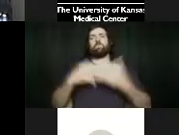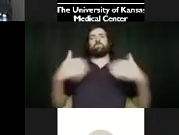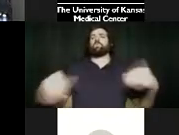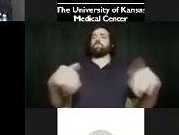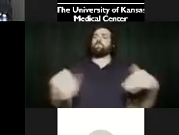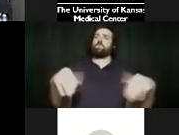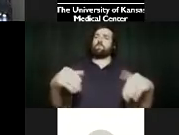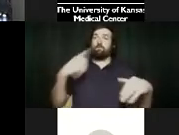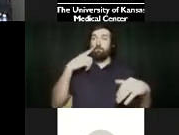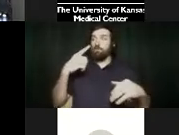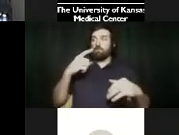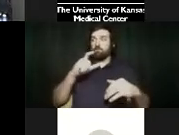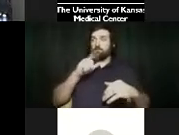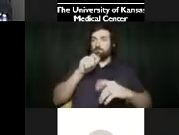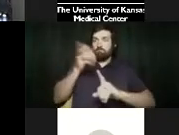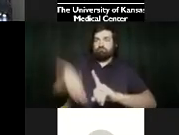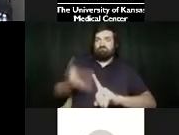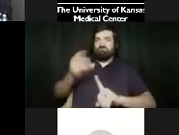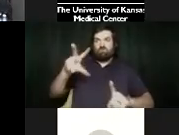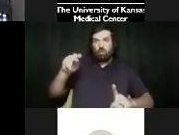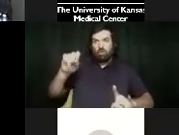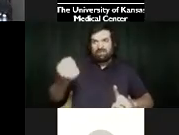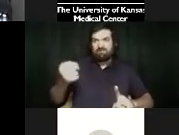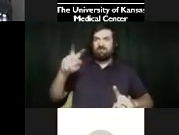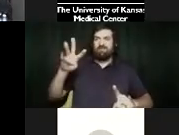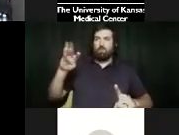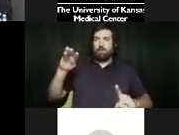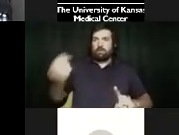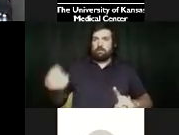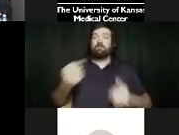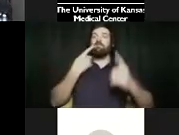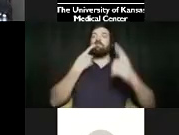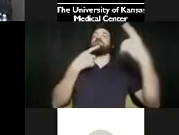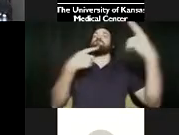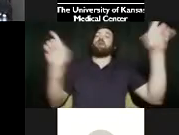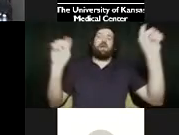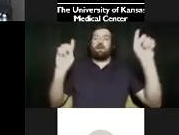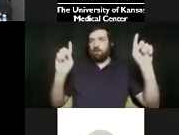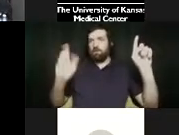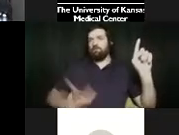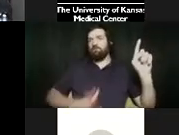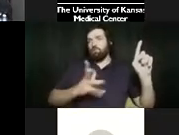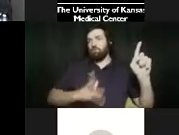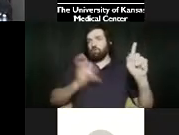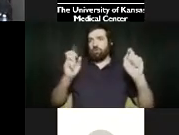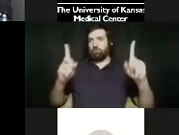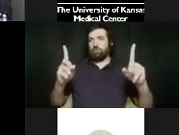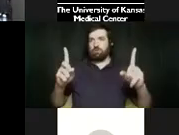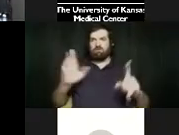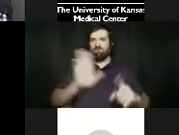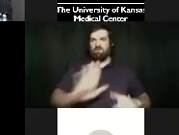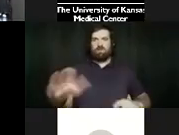for someone who's in their 30s or 40s to finally get some formal education. You can imagine what it does for their sense